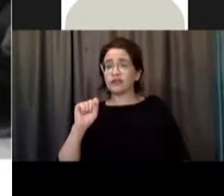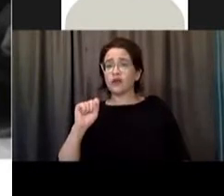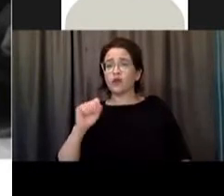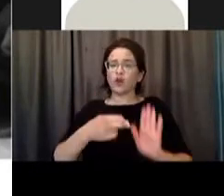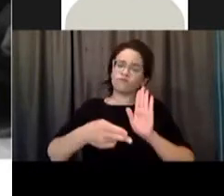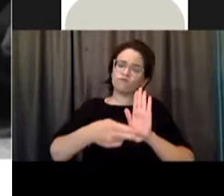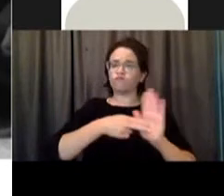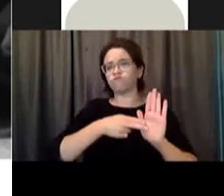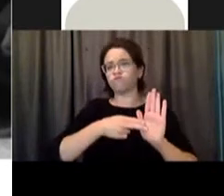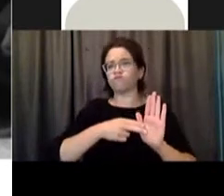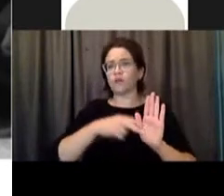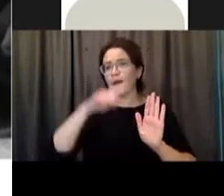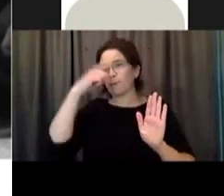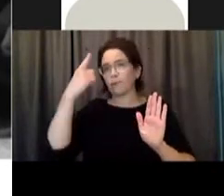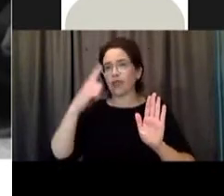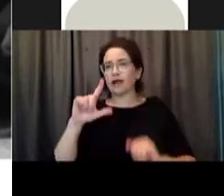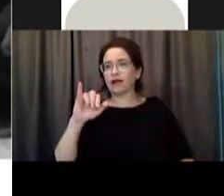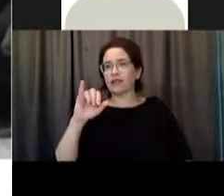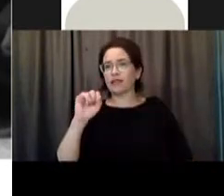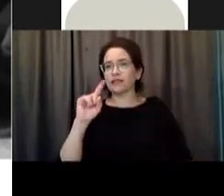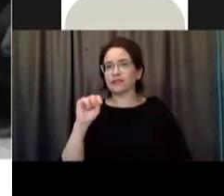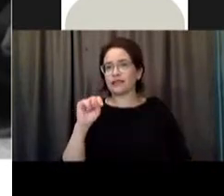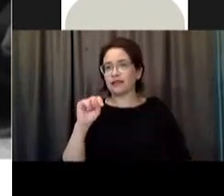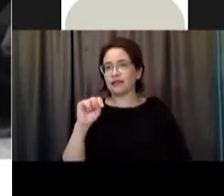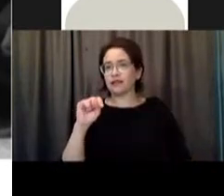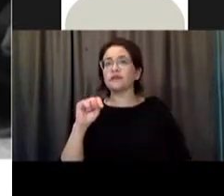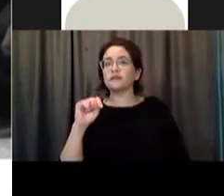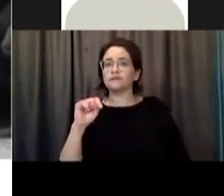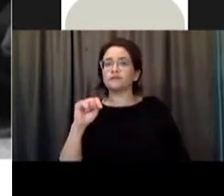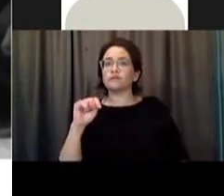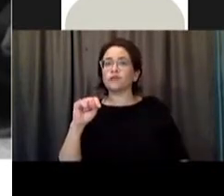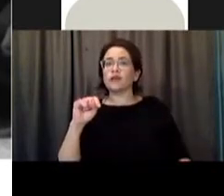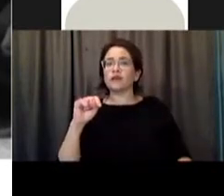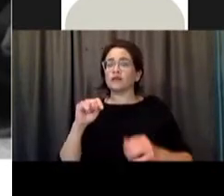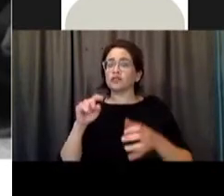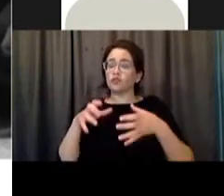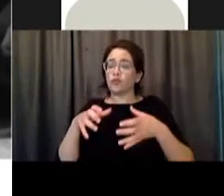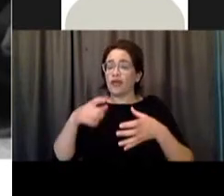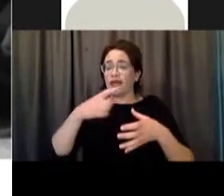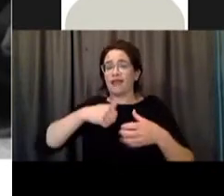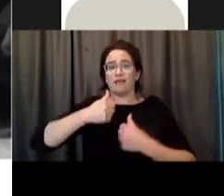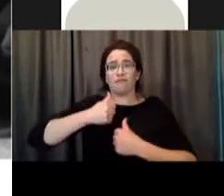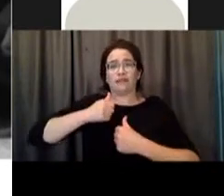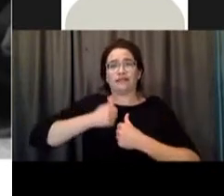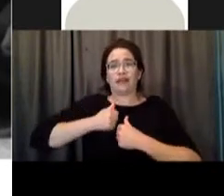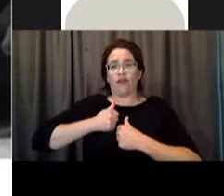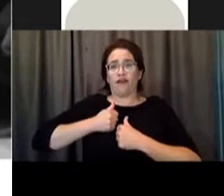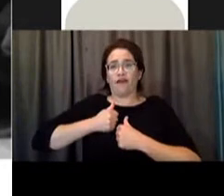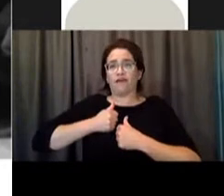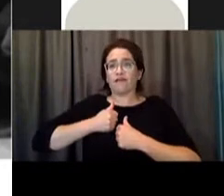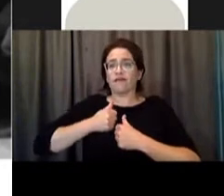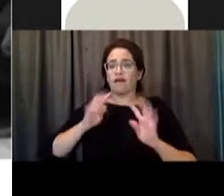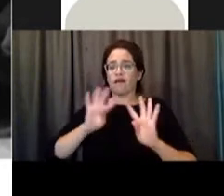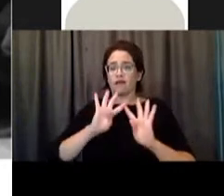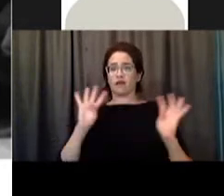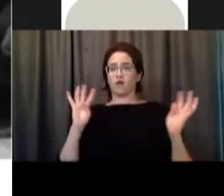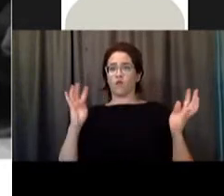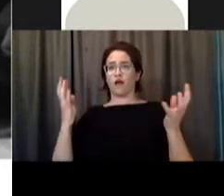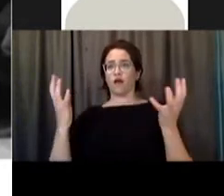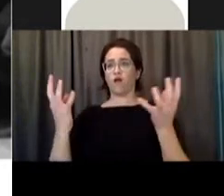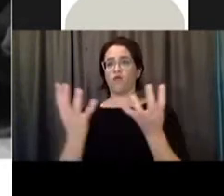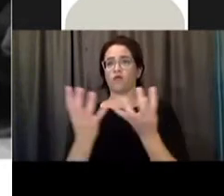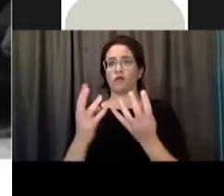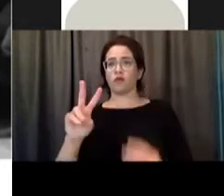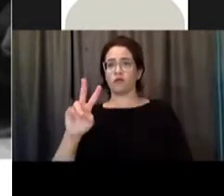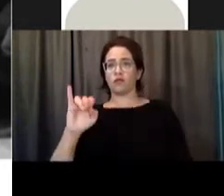Blacklisted villages were encircled by troops and residents were blockaded from leaving or receiving any supplies. It was